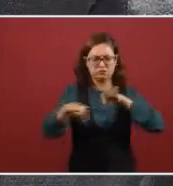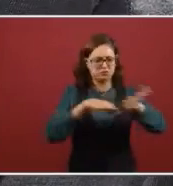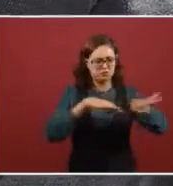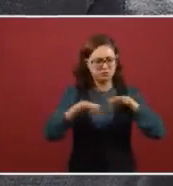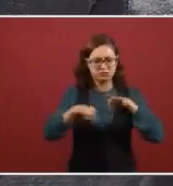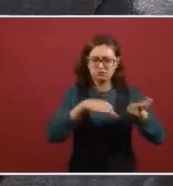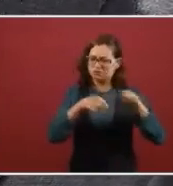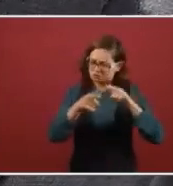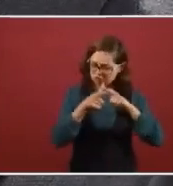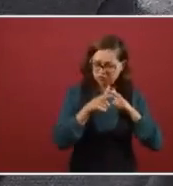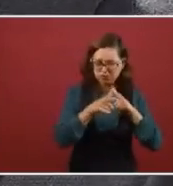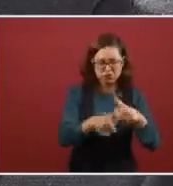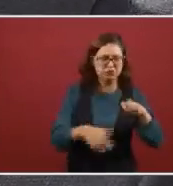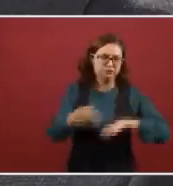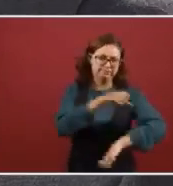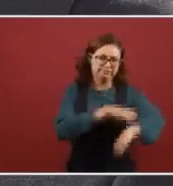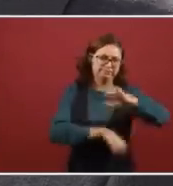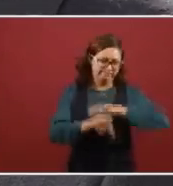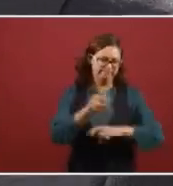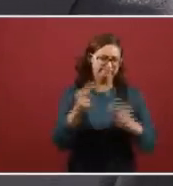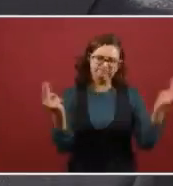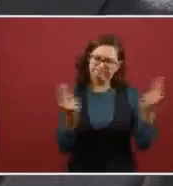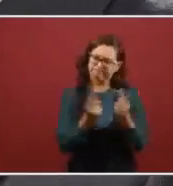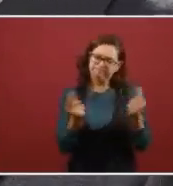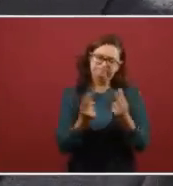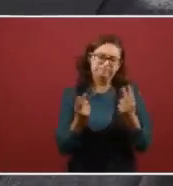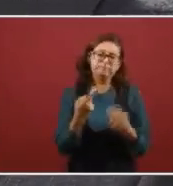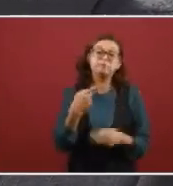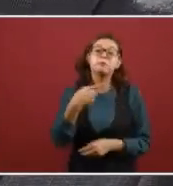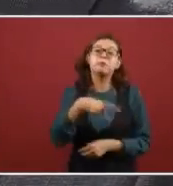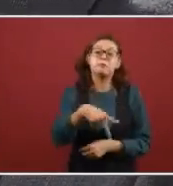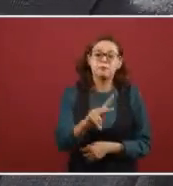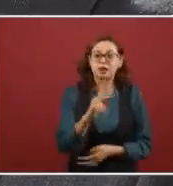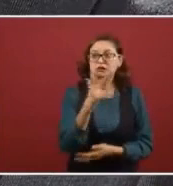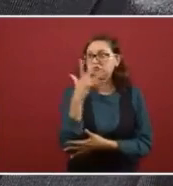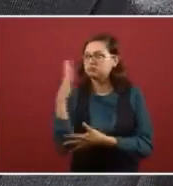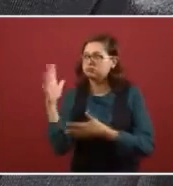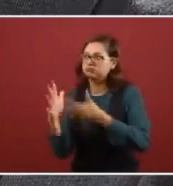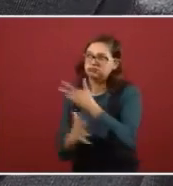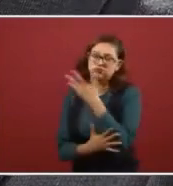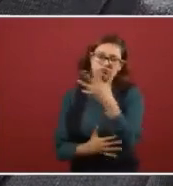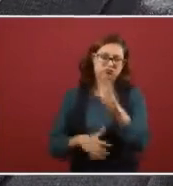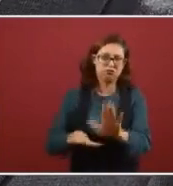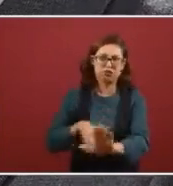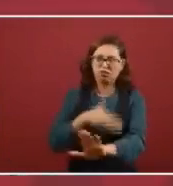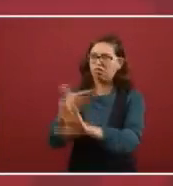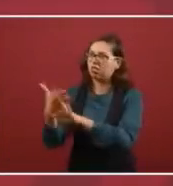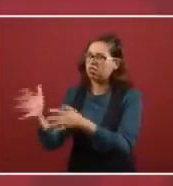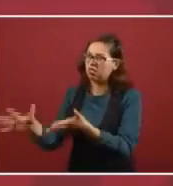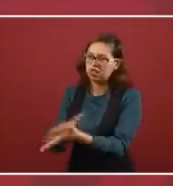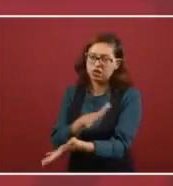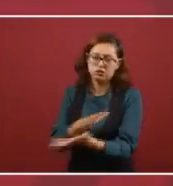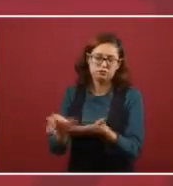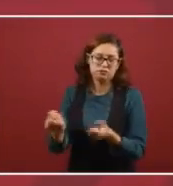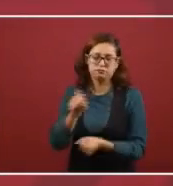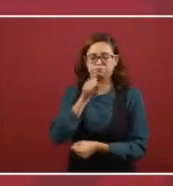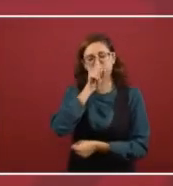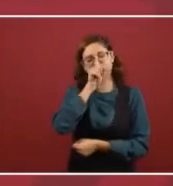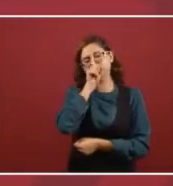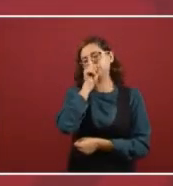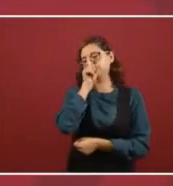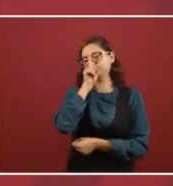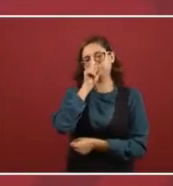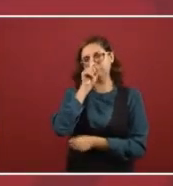need the jobs. We need the companies, but at the same time, we cannot destroy